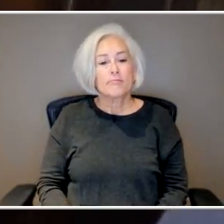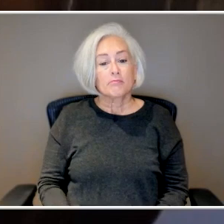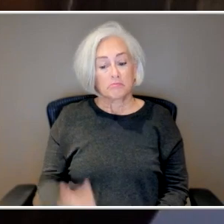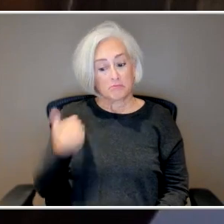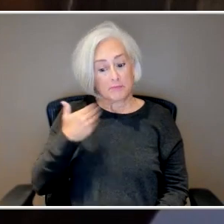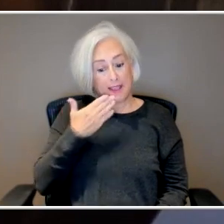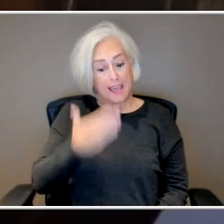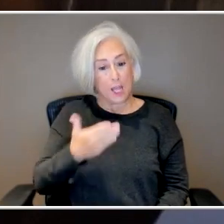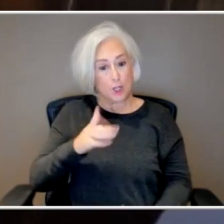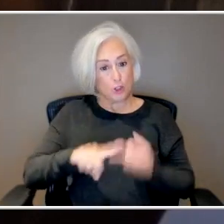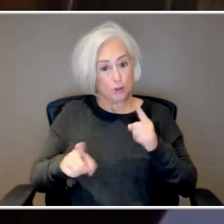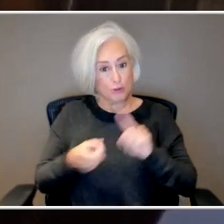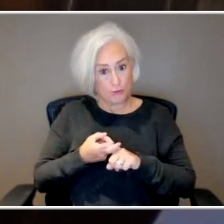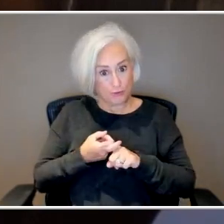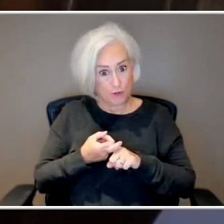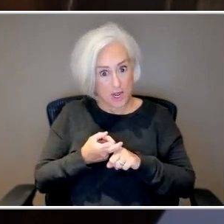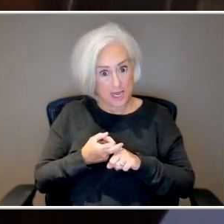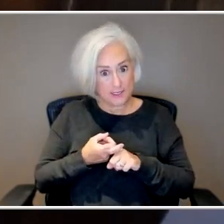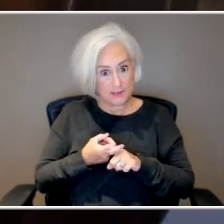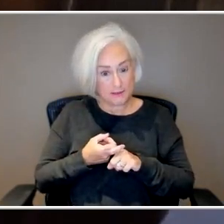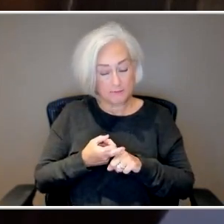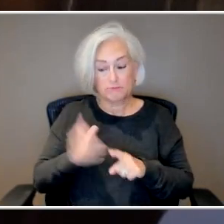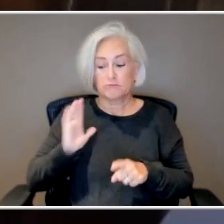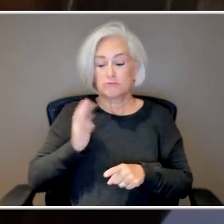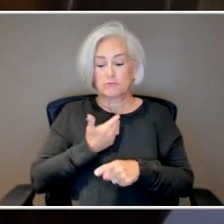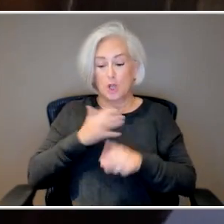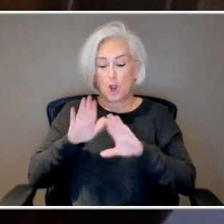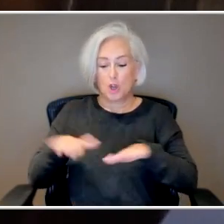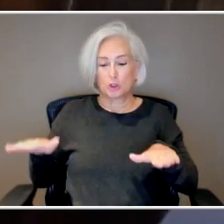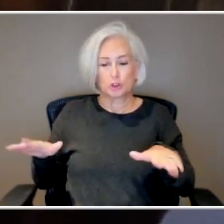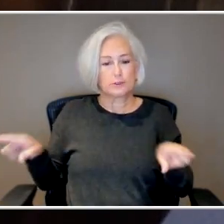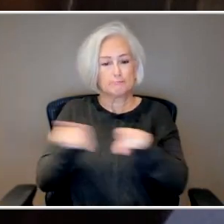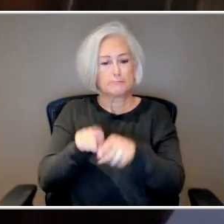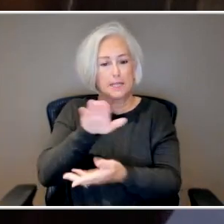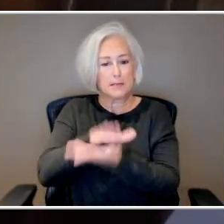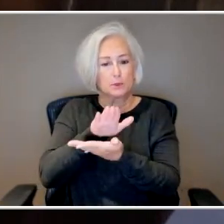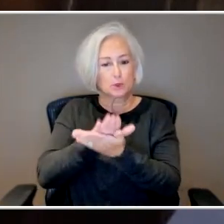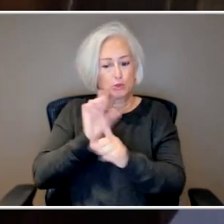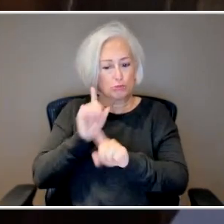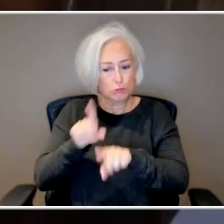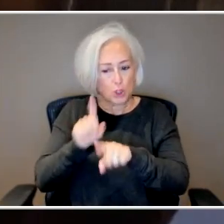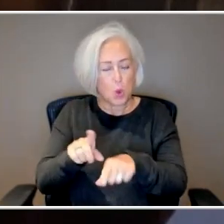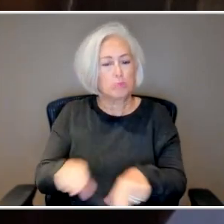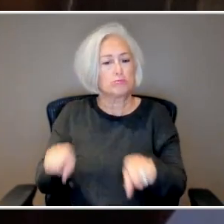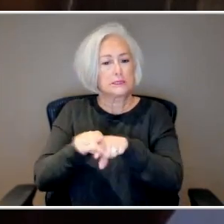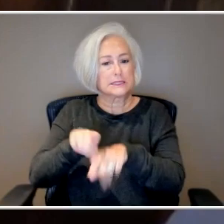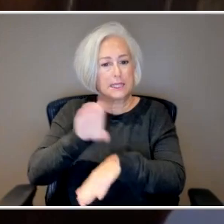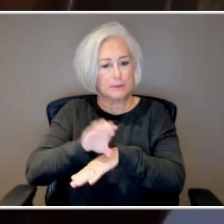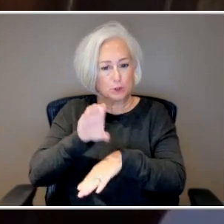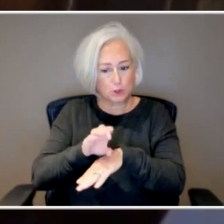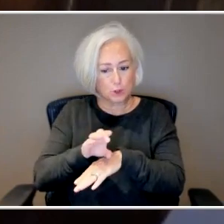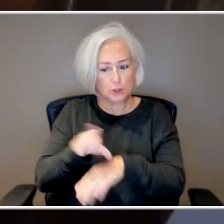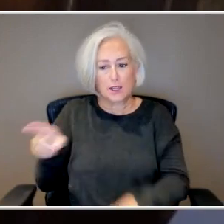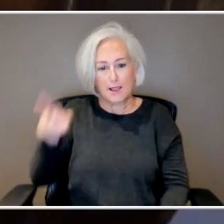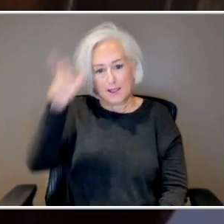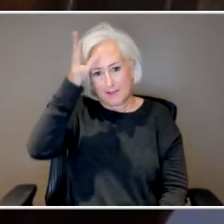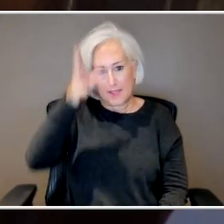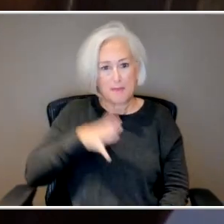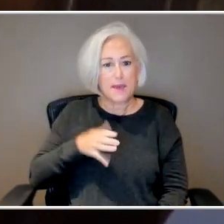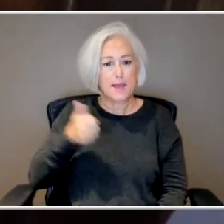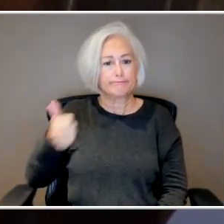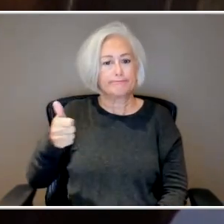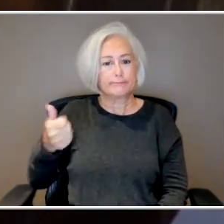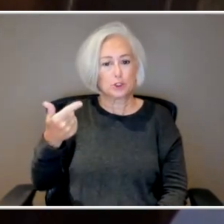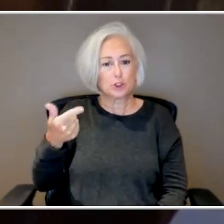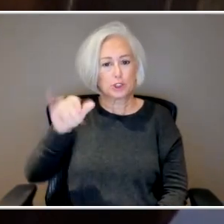friend, and our children were in the same school, in the same church, and he was a GI doctor. And so I